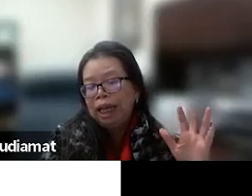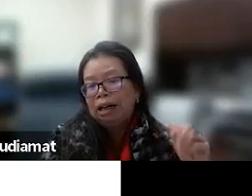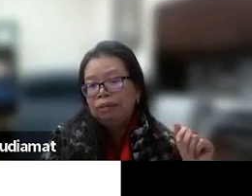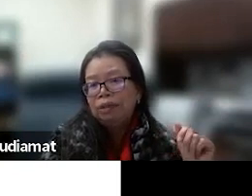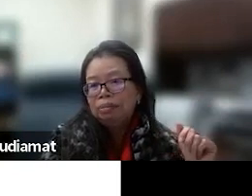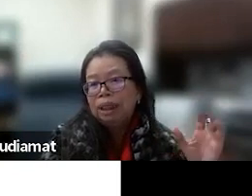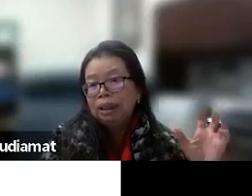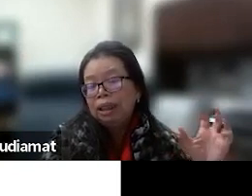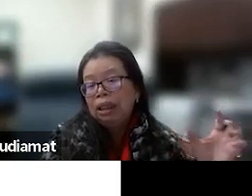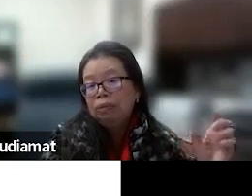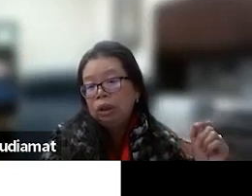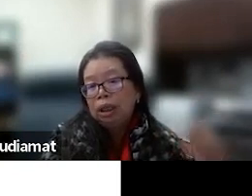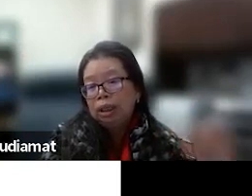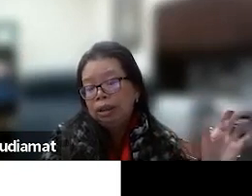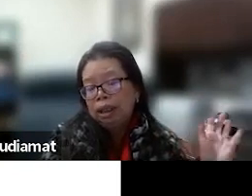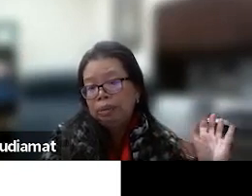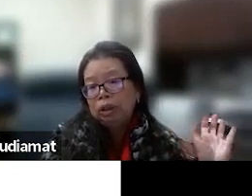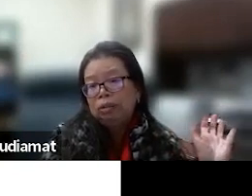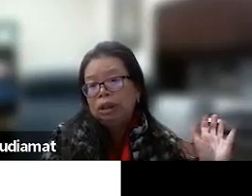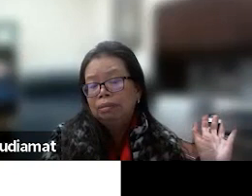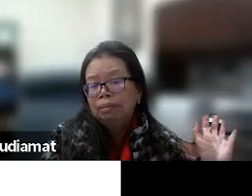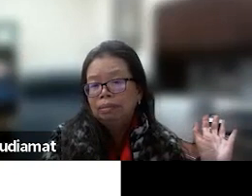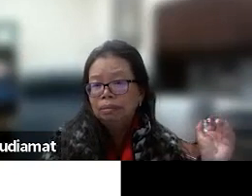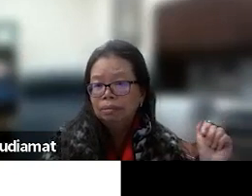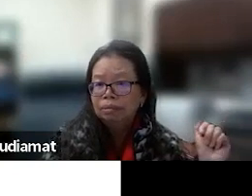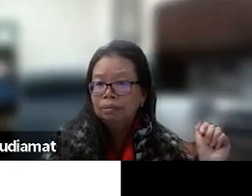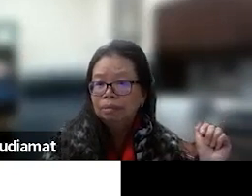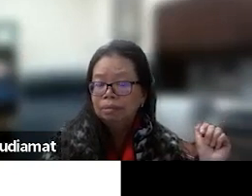on your behalf. But as an individual artist, absolutely.